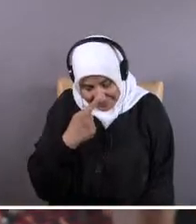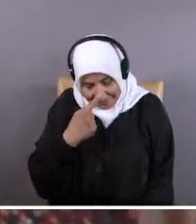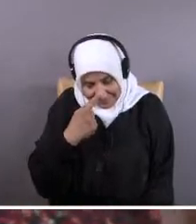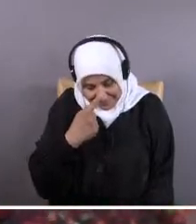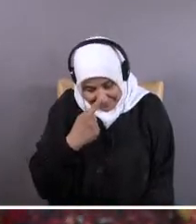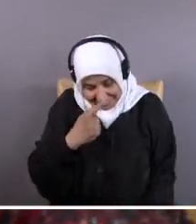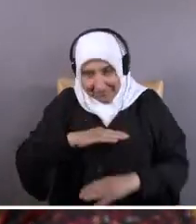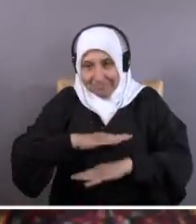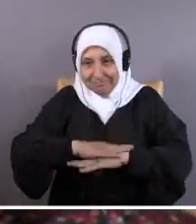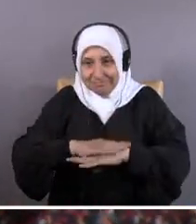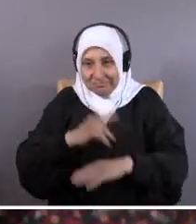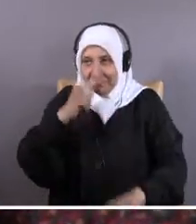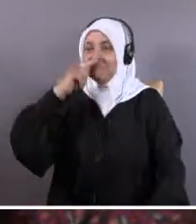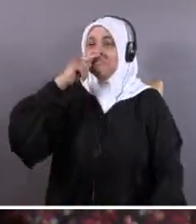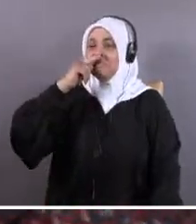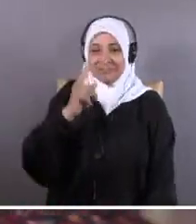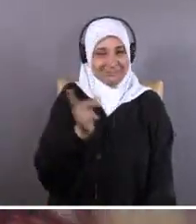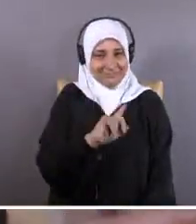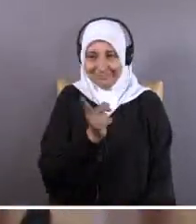Humility.